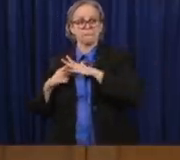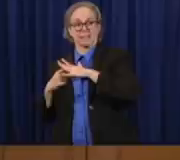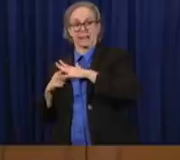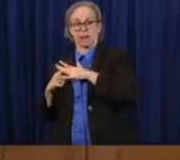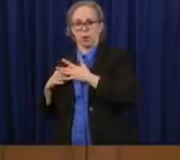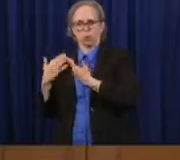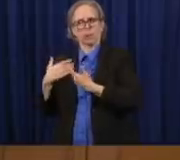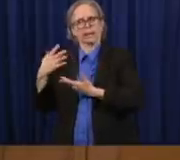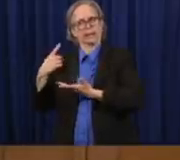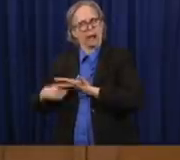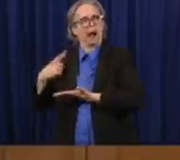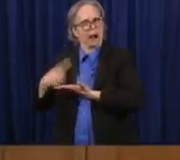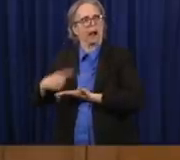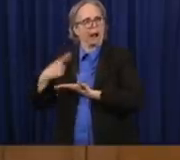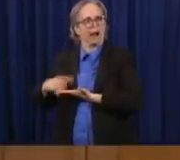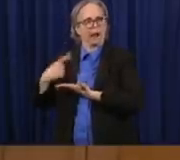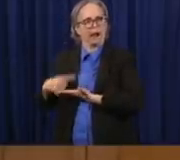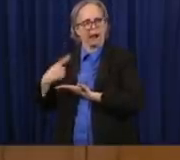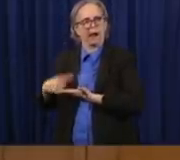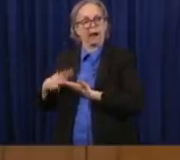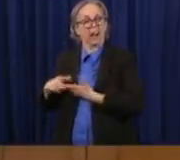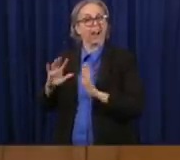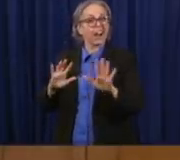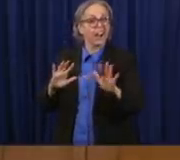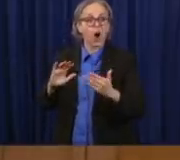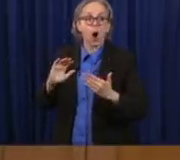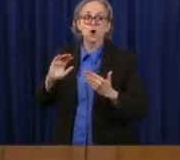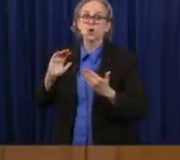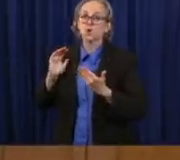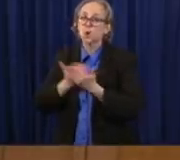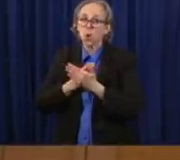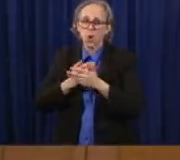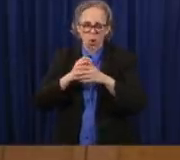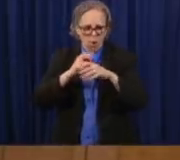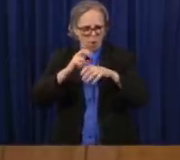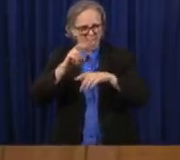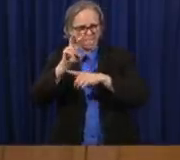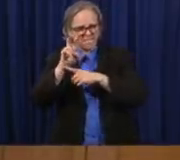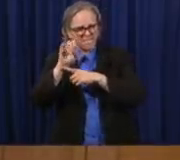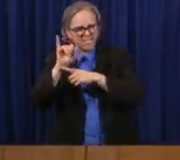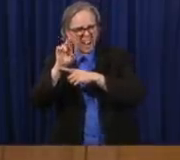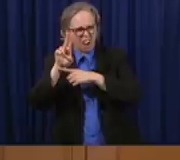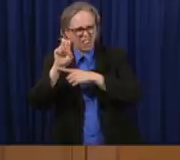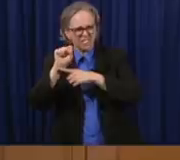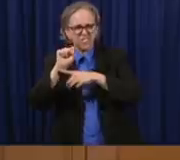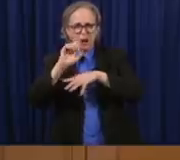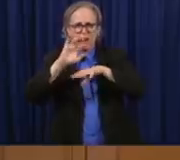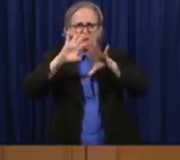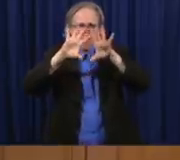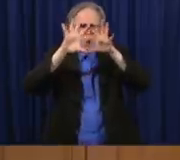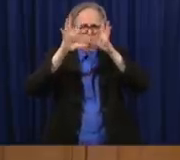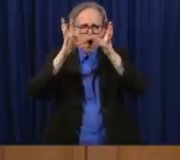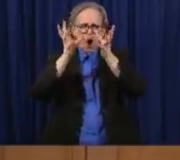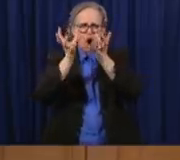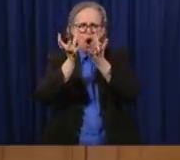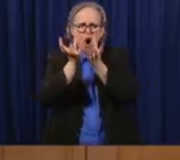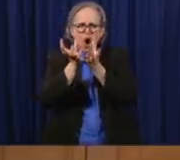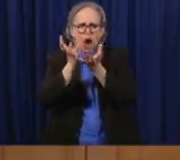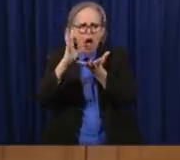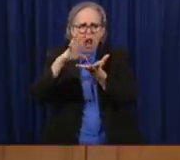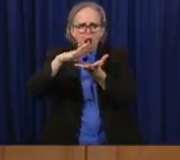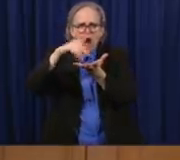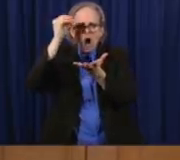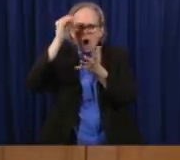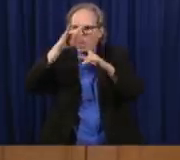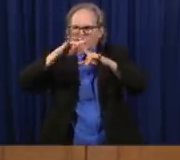a novel virus, and the world is learning together. All the best scientists now around the world and